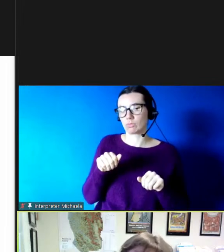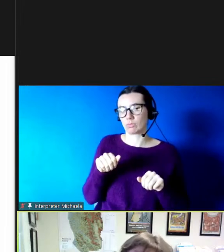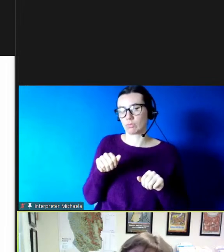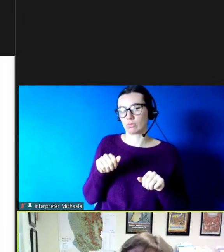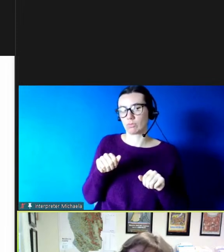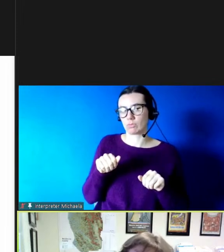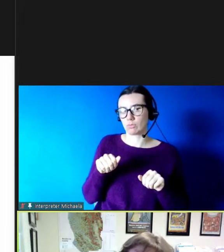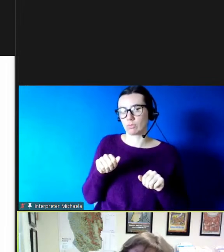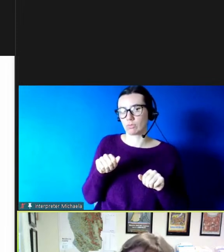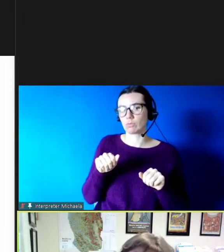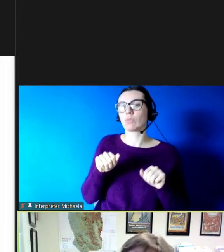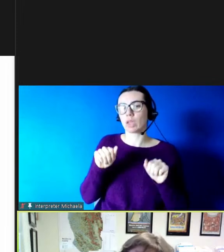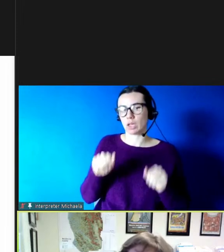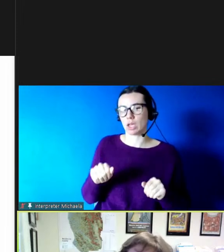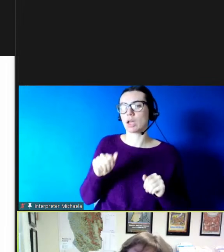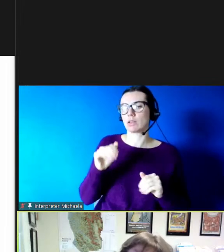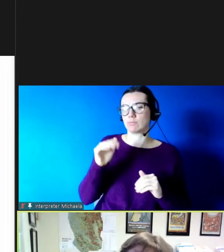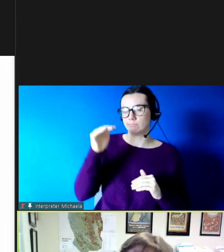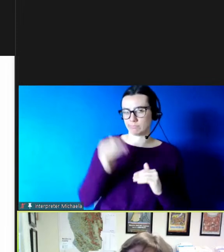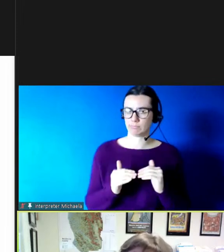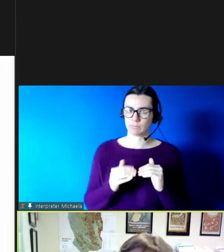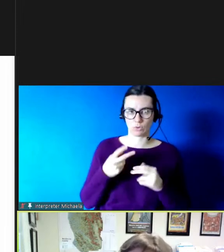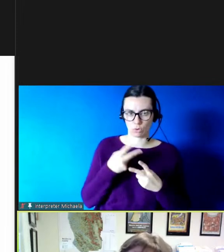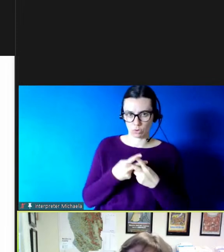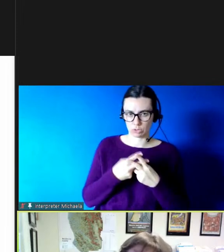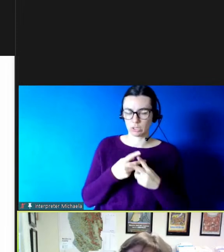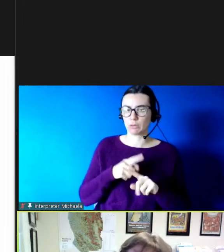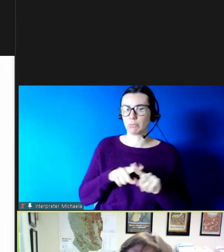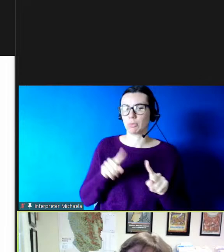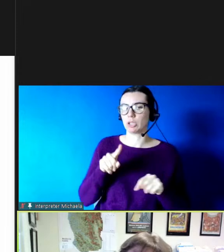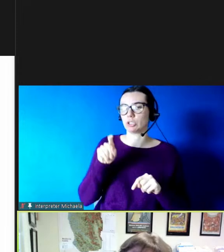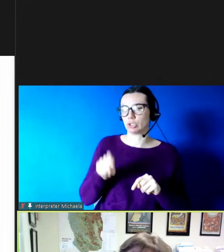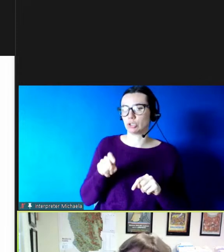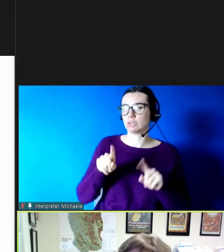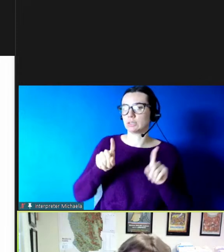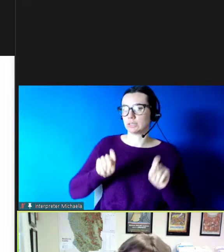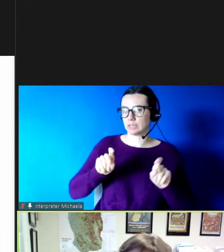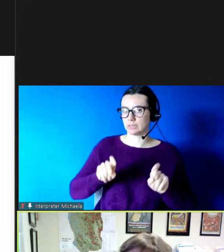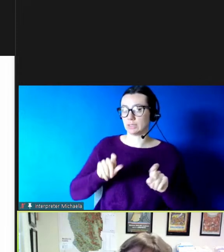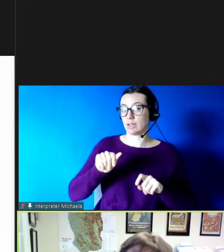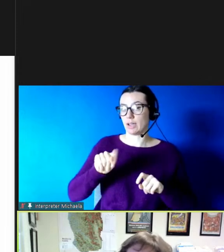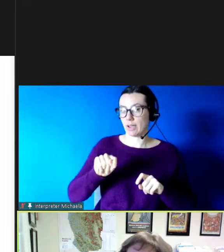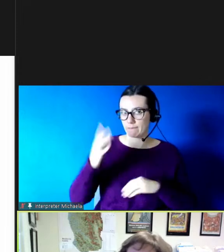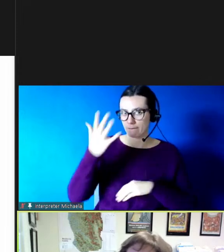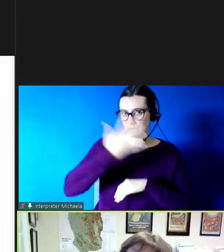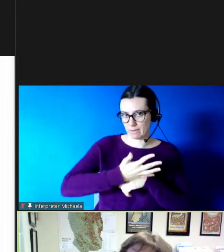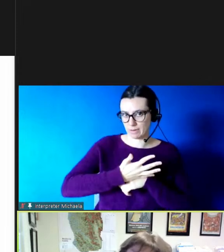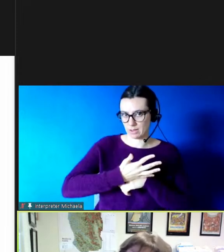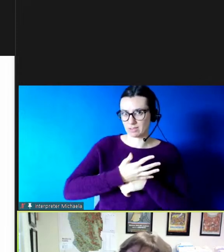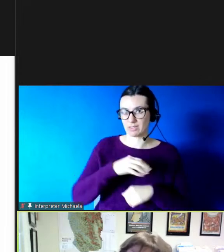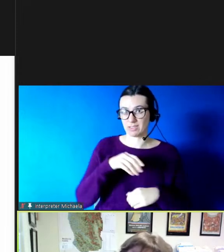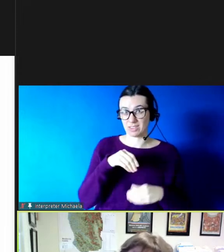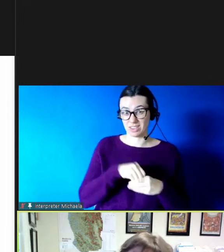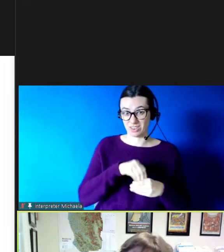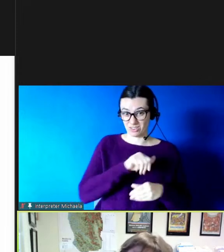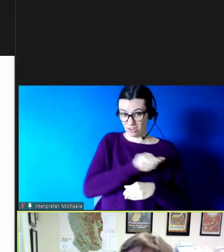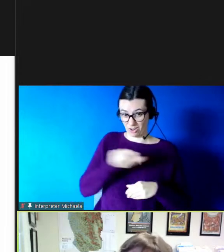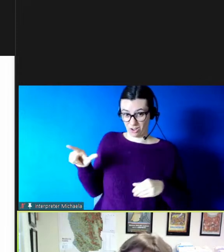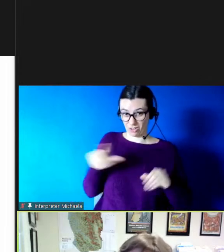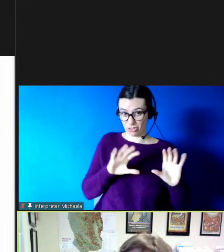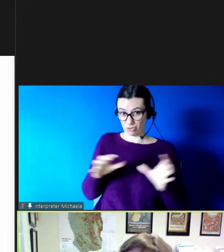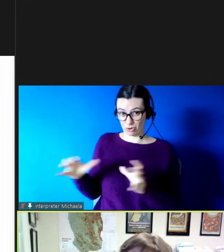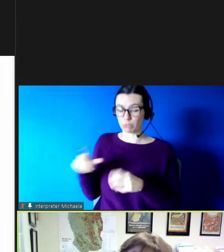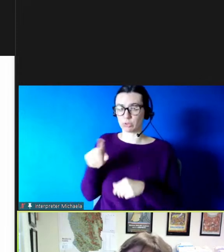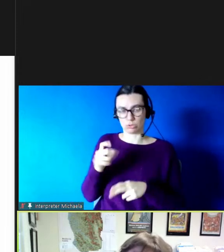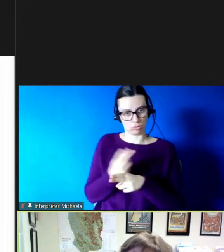of quarantine, but should be tested at 5 days. And in all of these groups, they should be wearing their